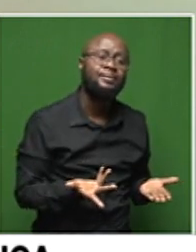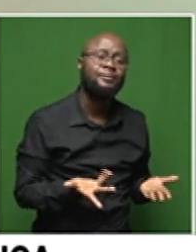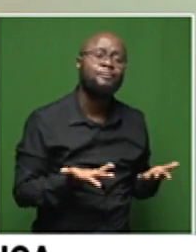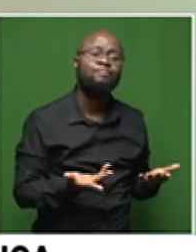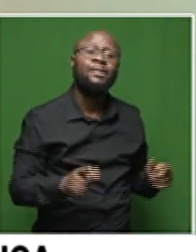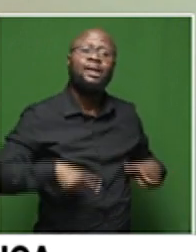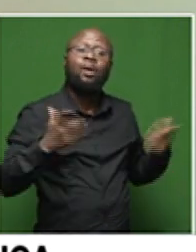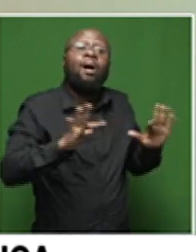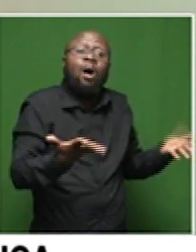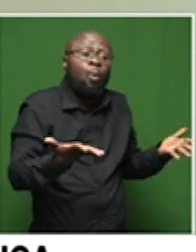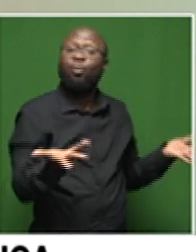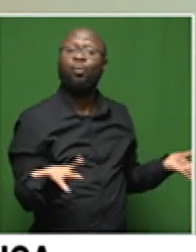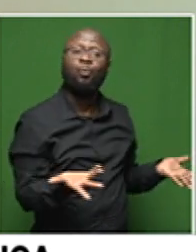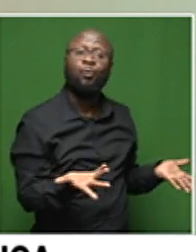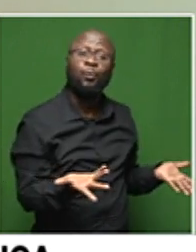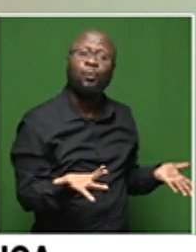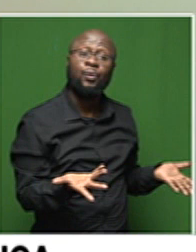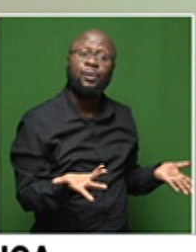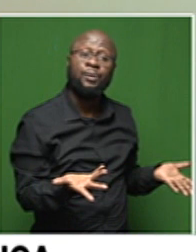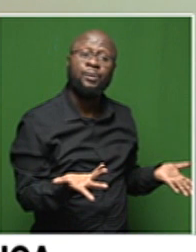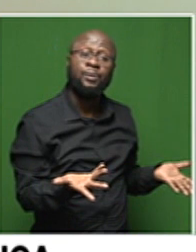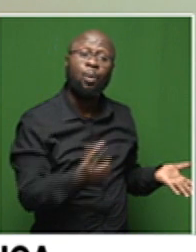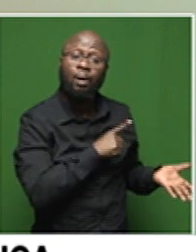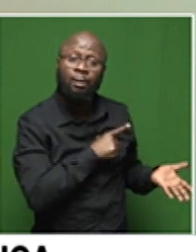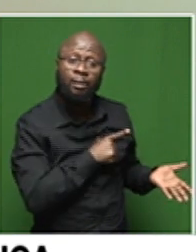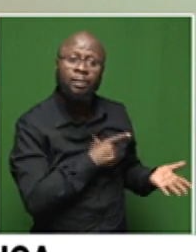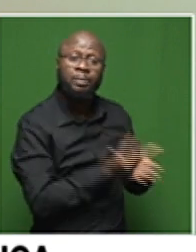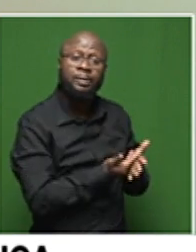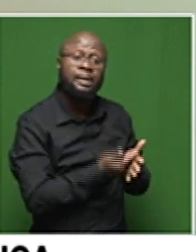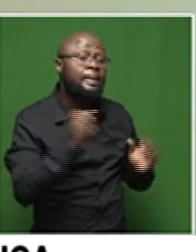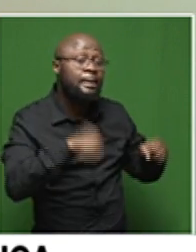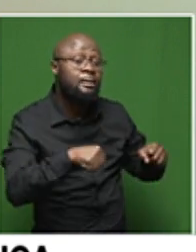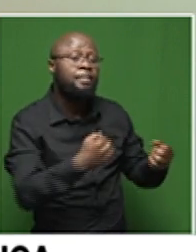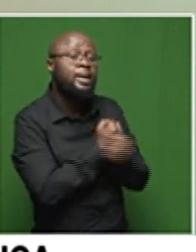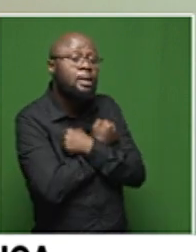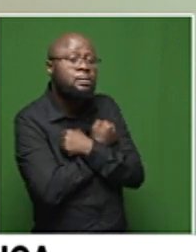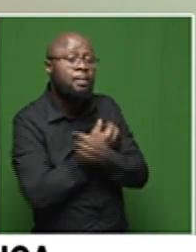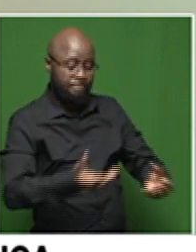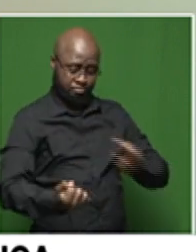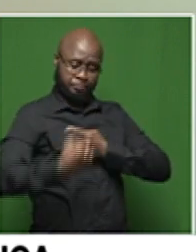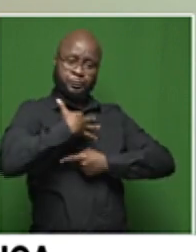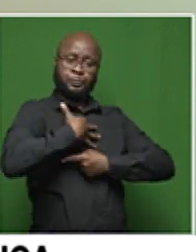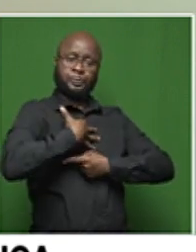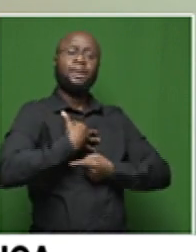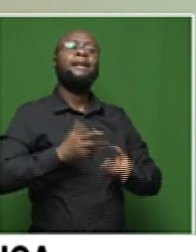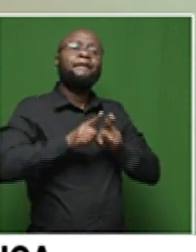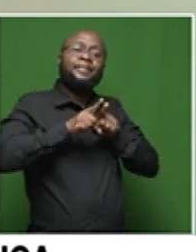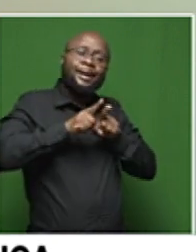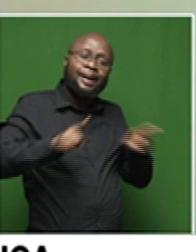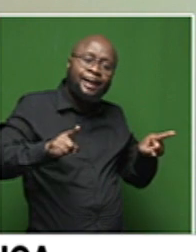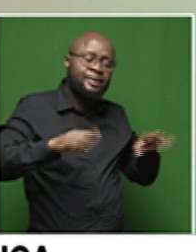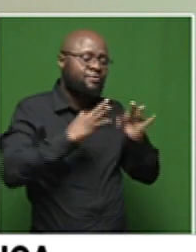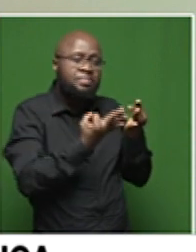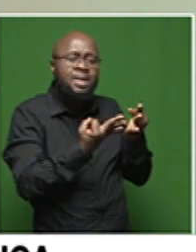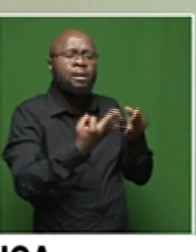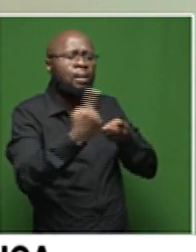is familial, so you can inherit it. If somebody in your family had it, you're most likely to have